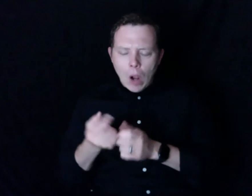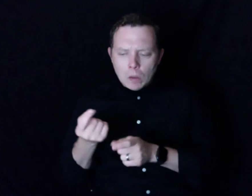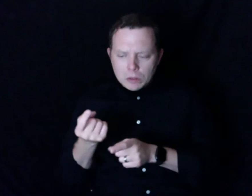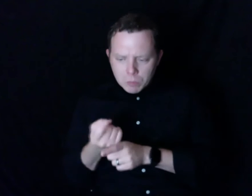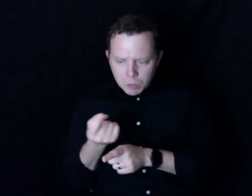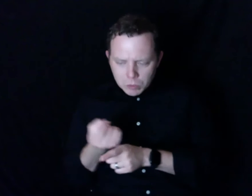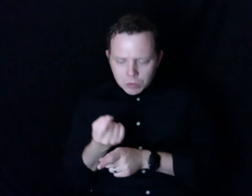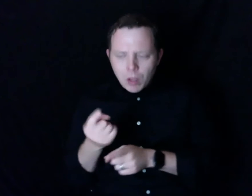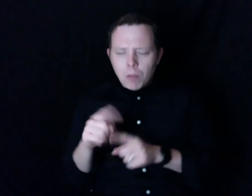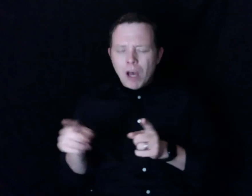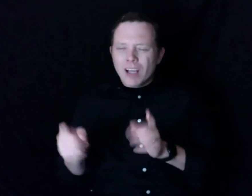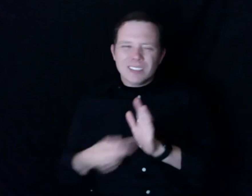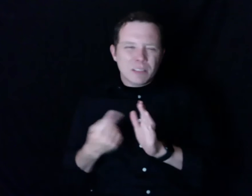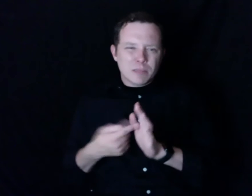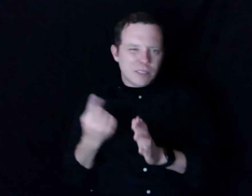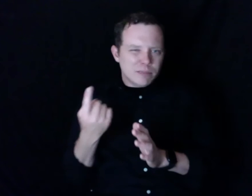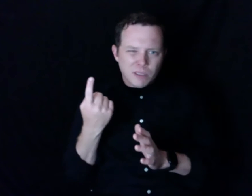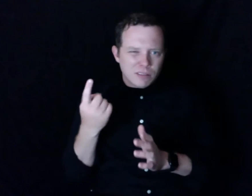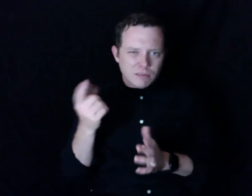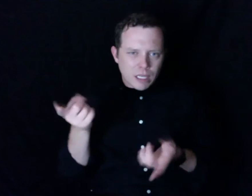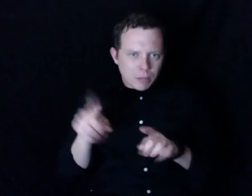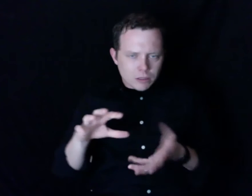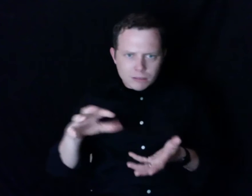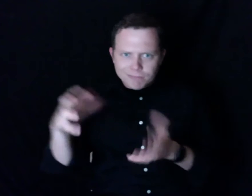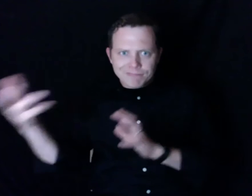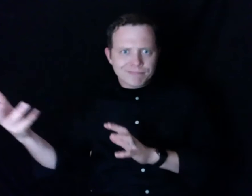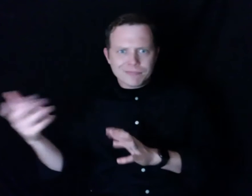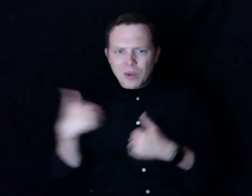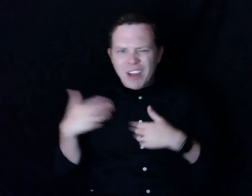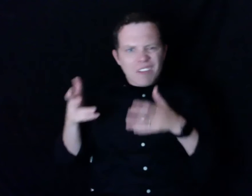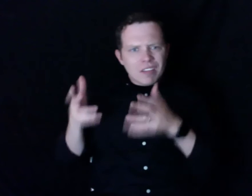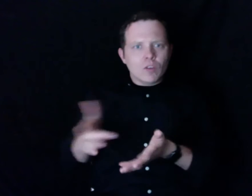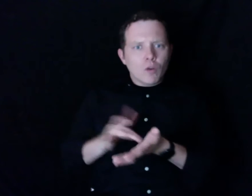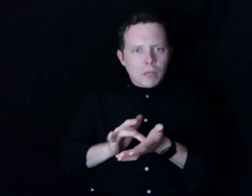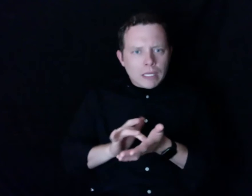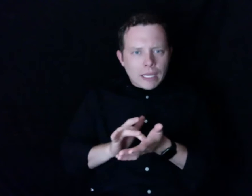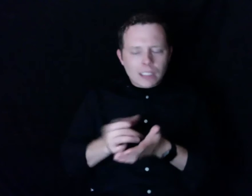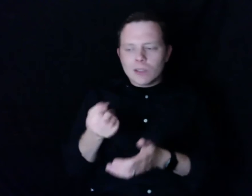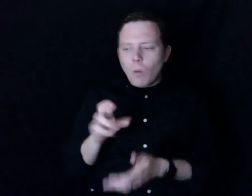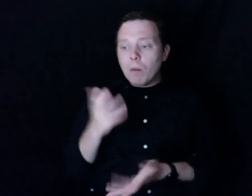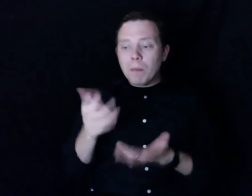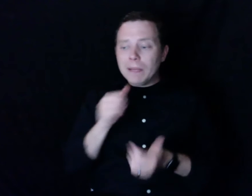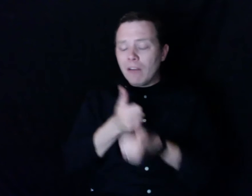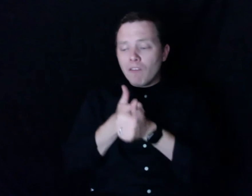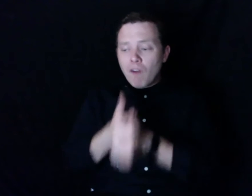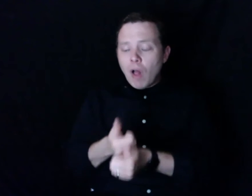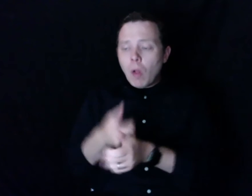leftover medication, or sometimes people even don't follow all of those instructions and